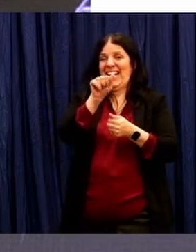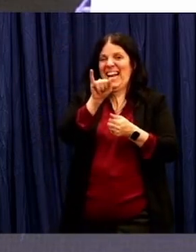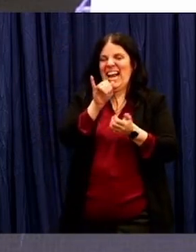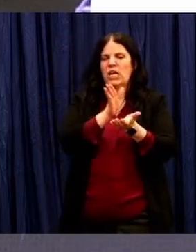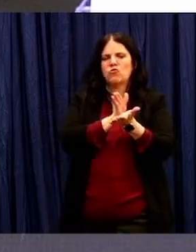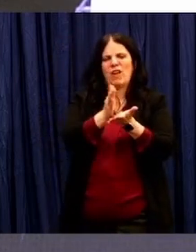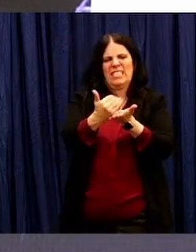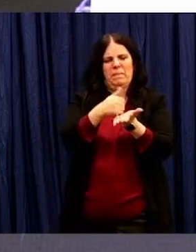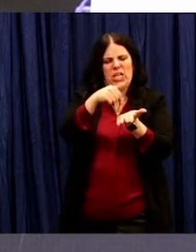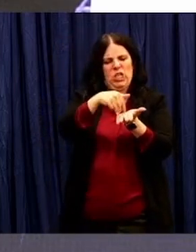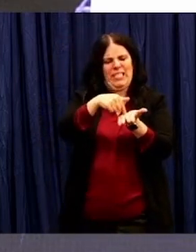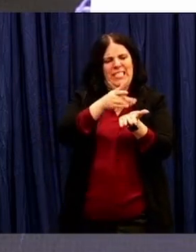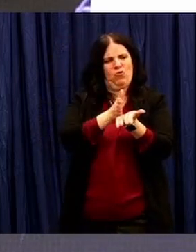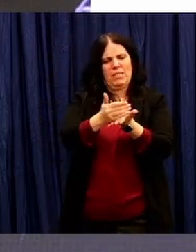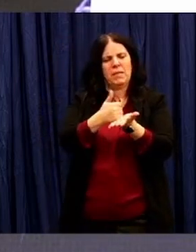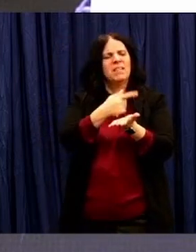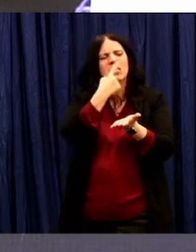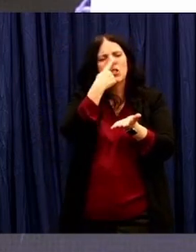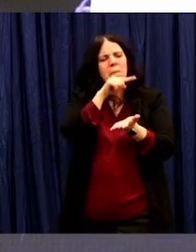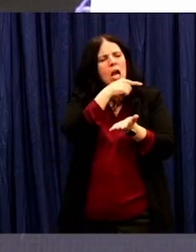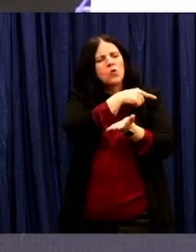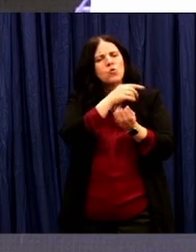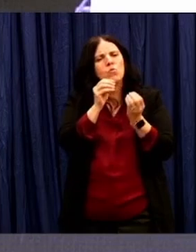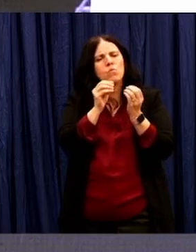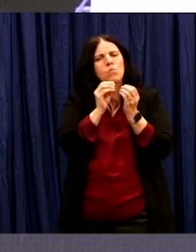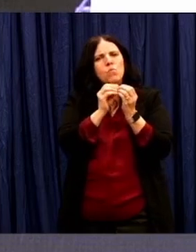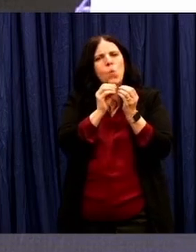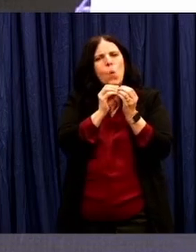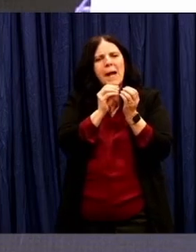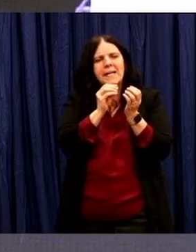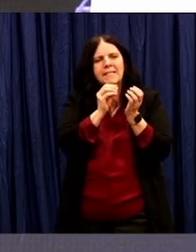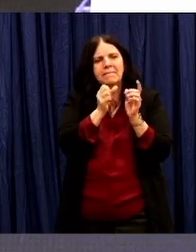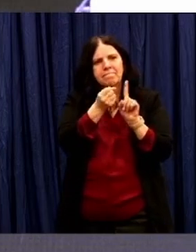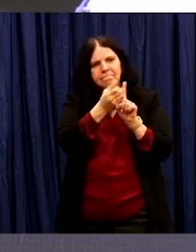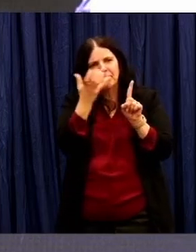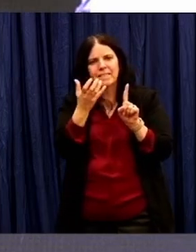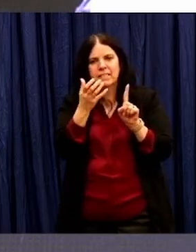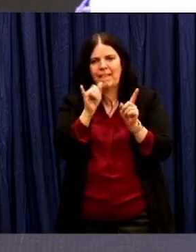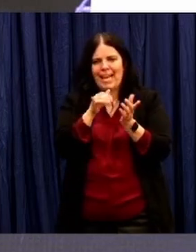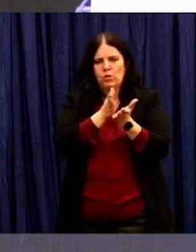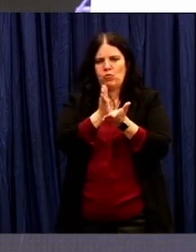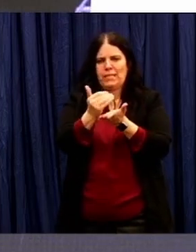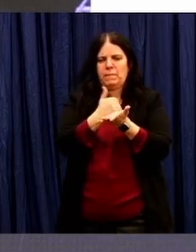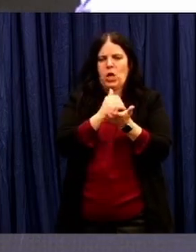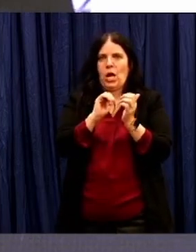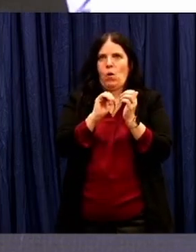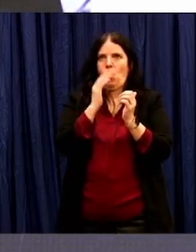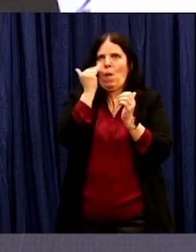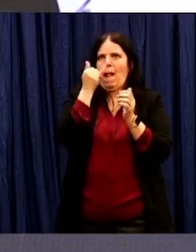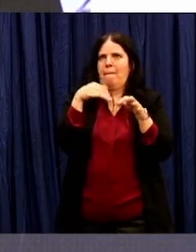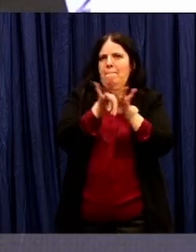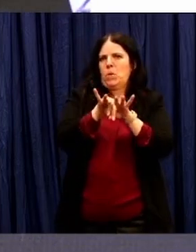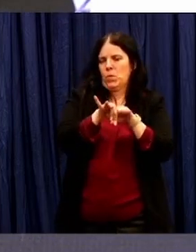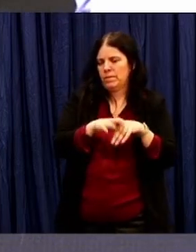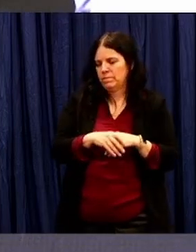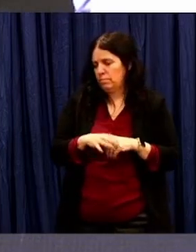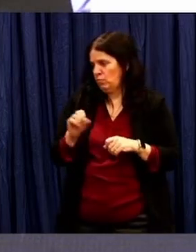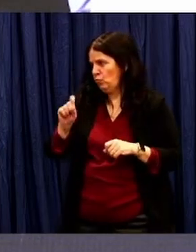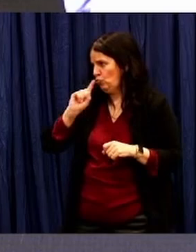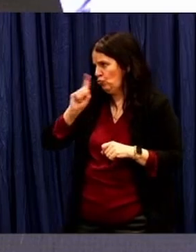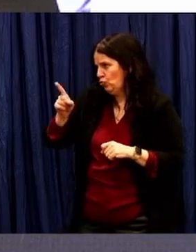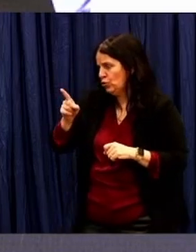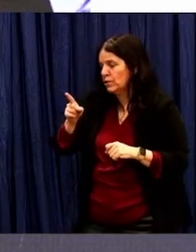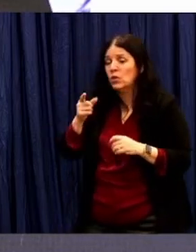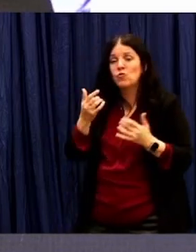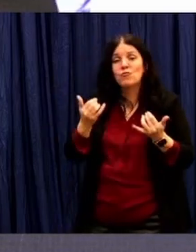to give a little more emphasis on the role that transparency plays. Sure. Right now, we're seeing lots